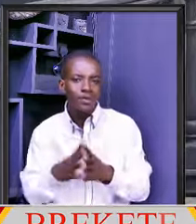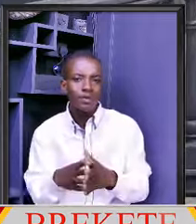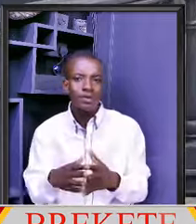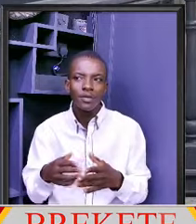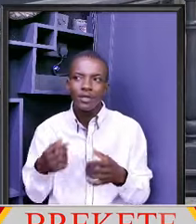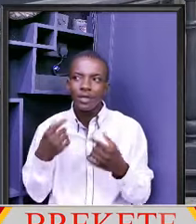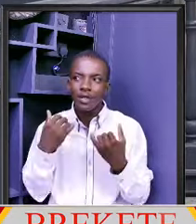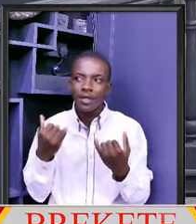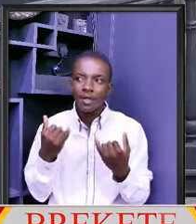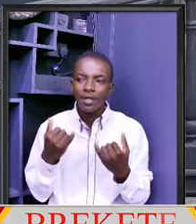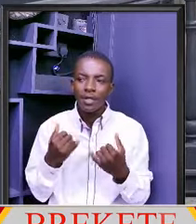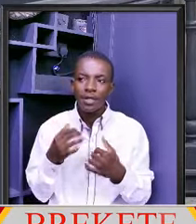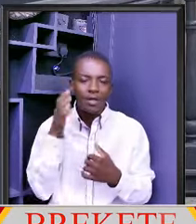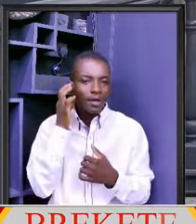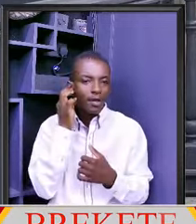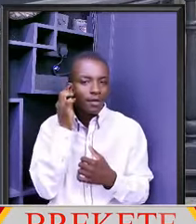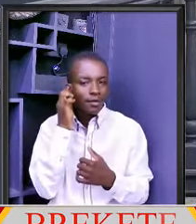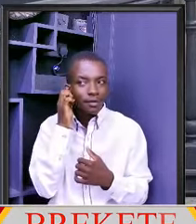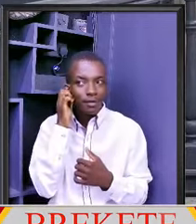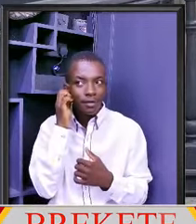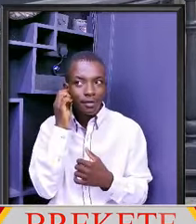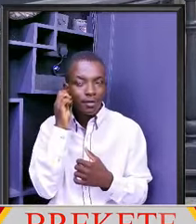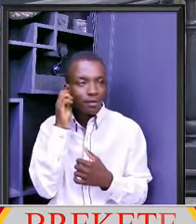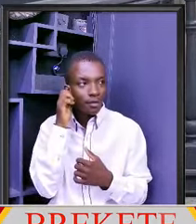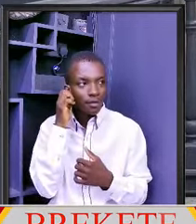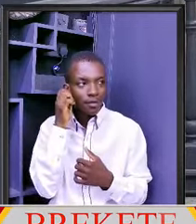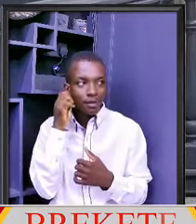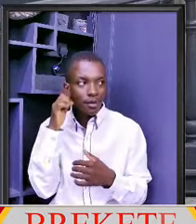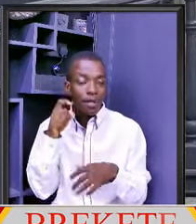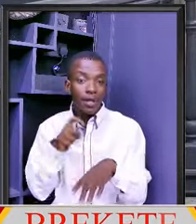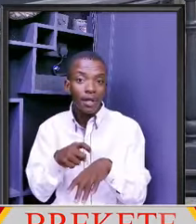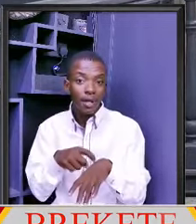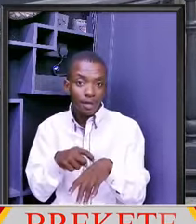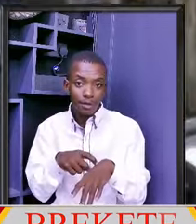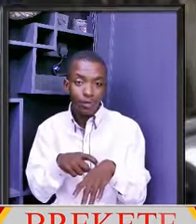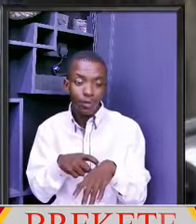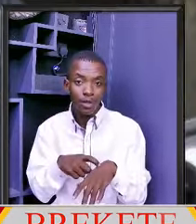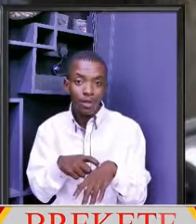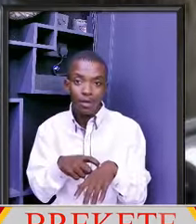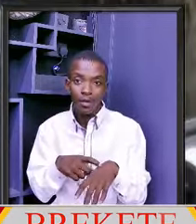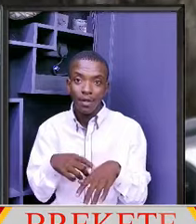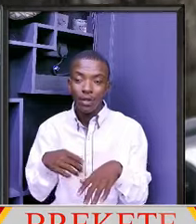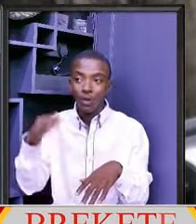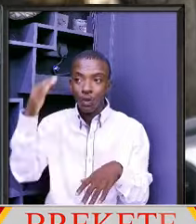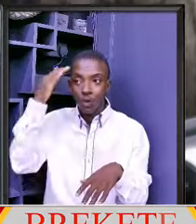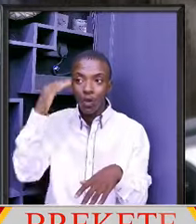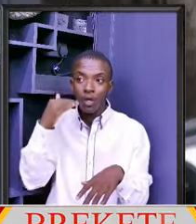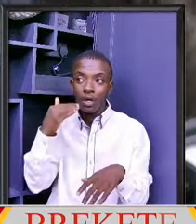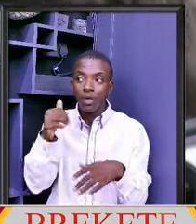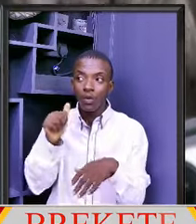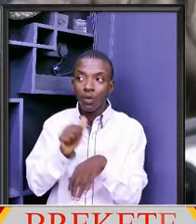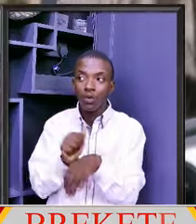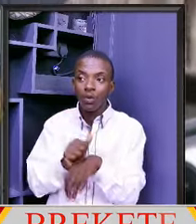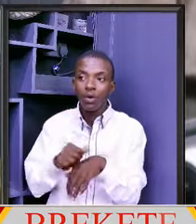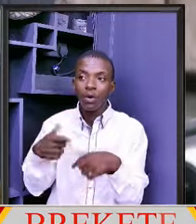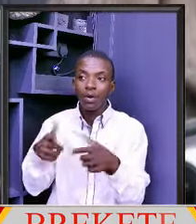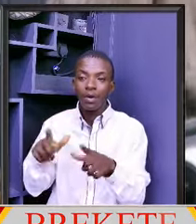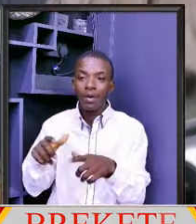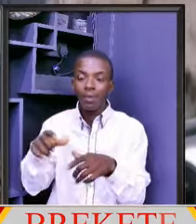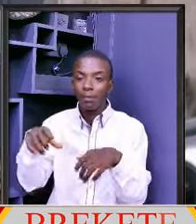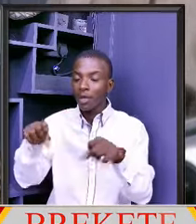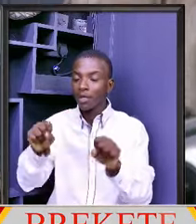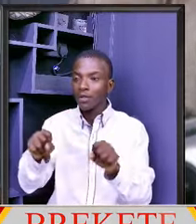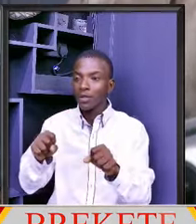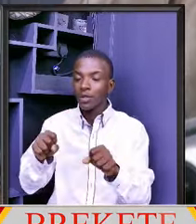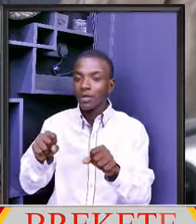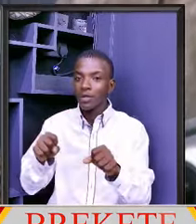And now, sir, because... Hey, wait. At that moment... Yes, sir. Now your head walk like machine. Yes.